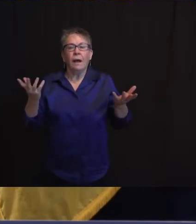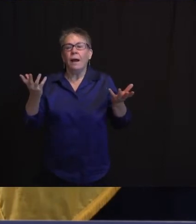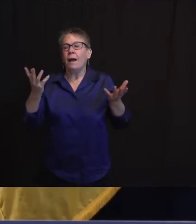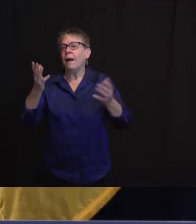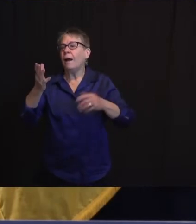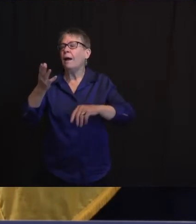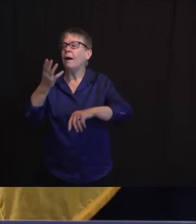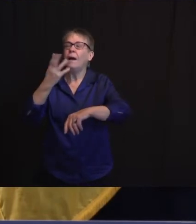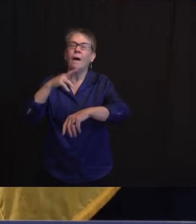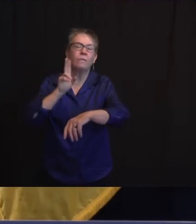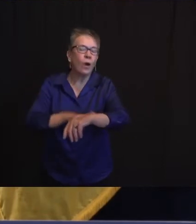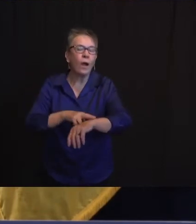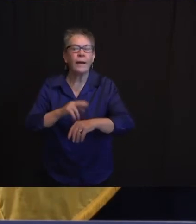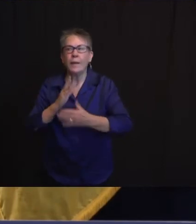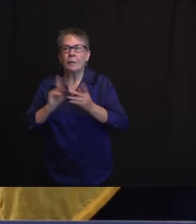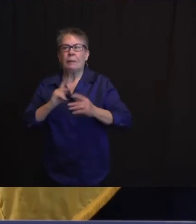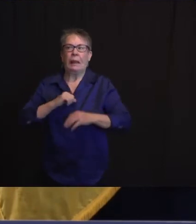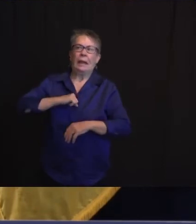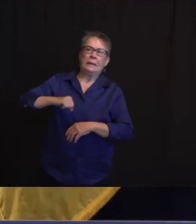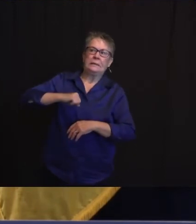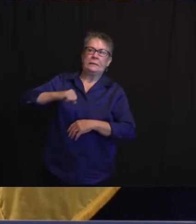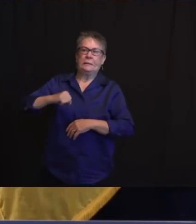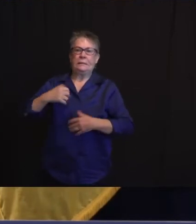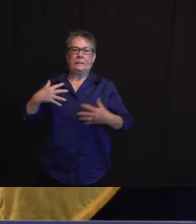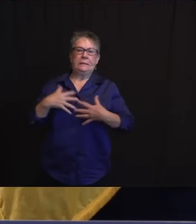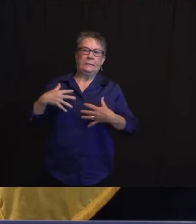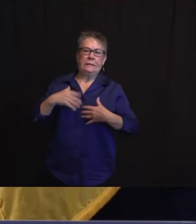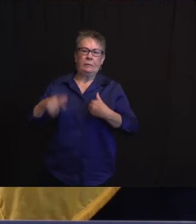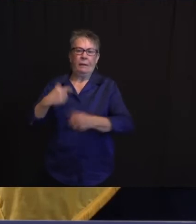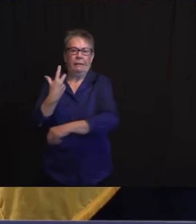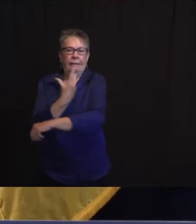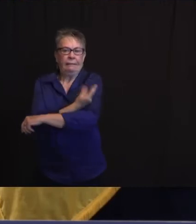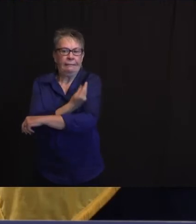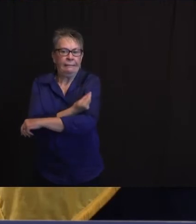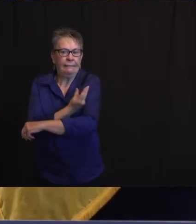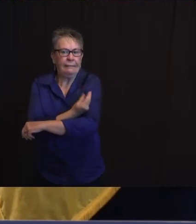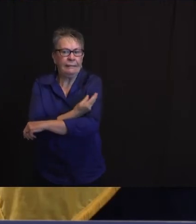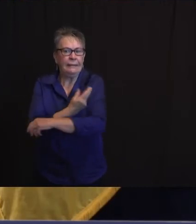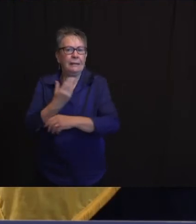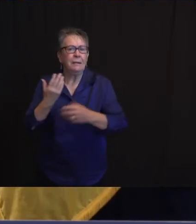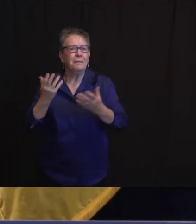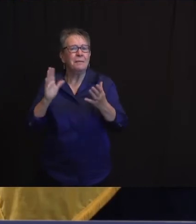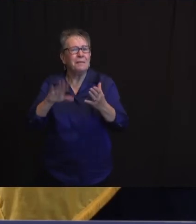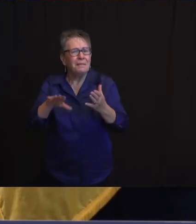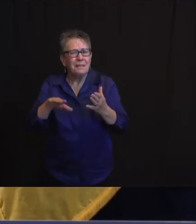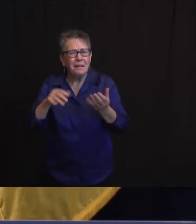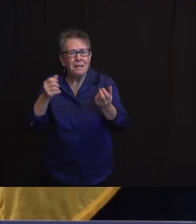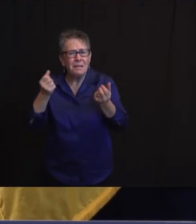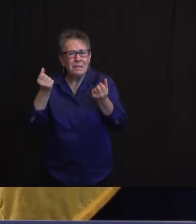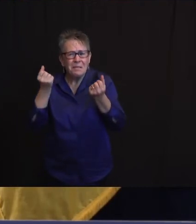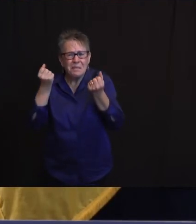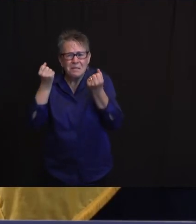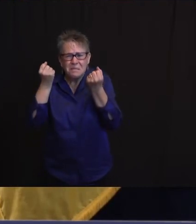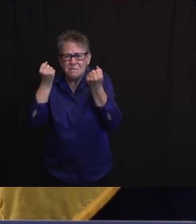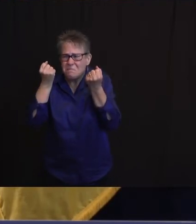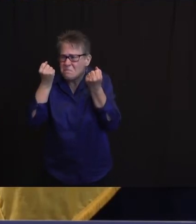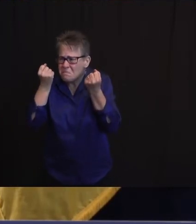this. I'm just not aware of any big wave of folks in that category. And I think with the passage of